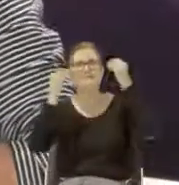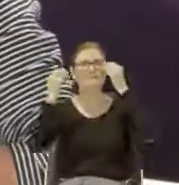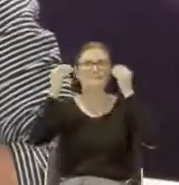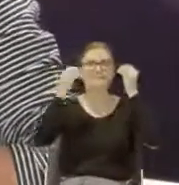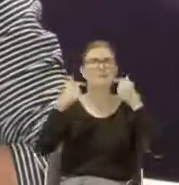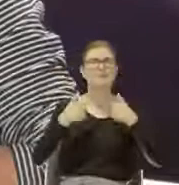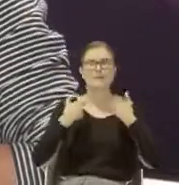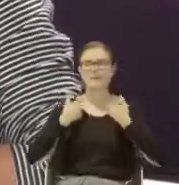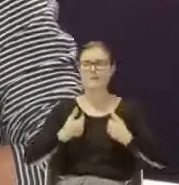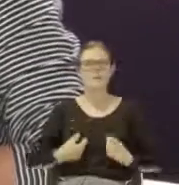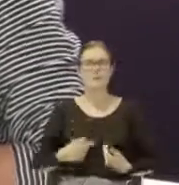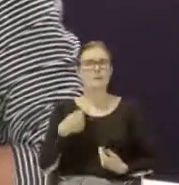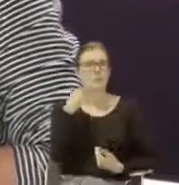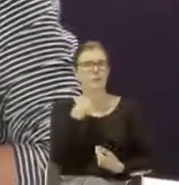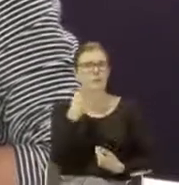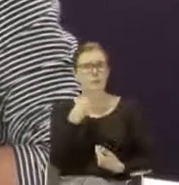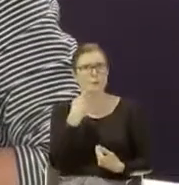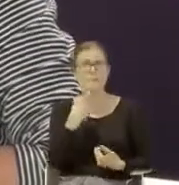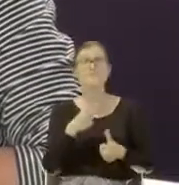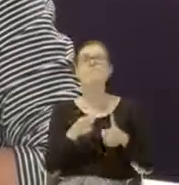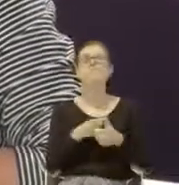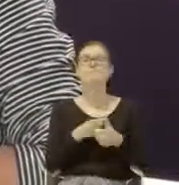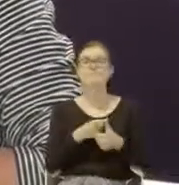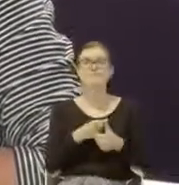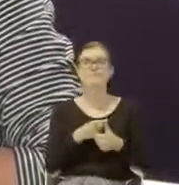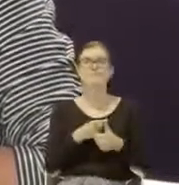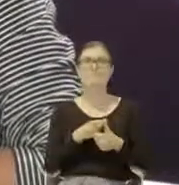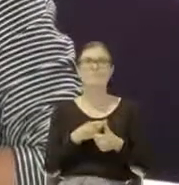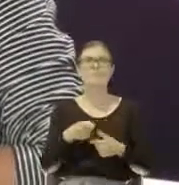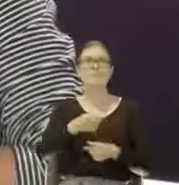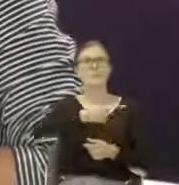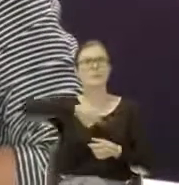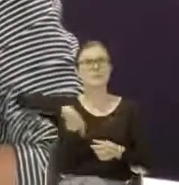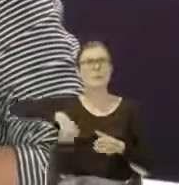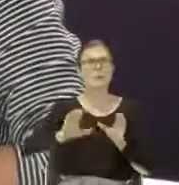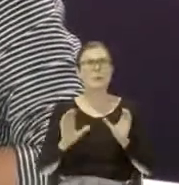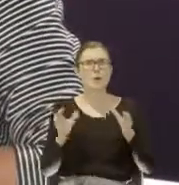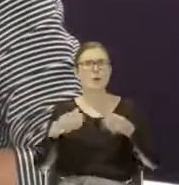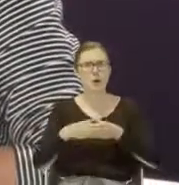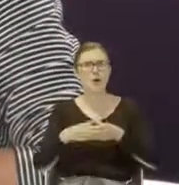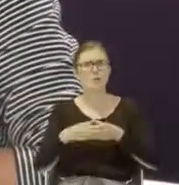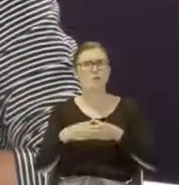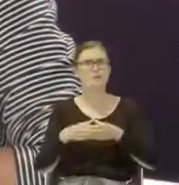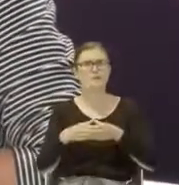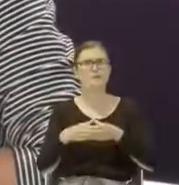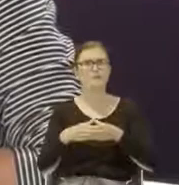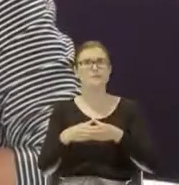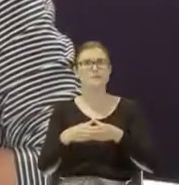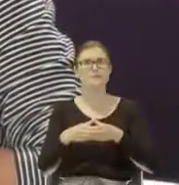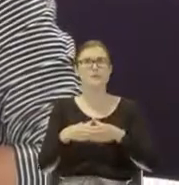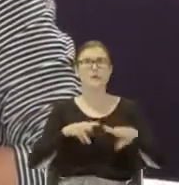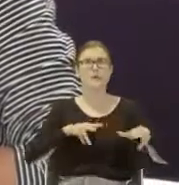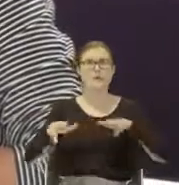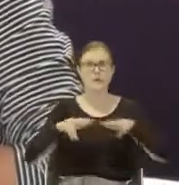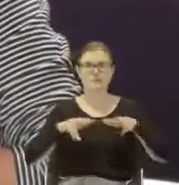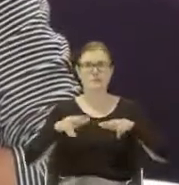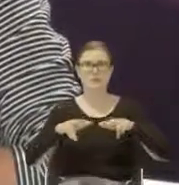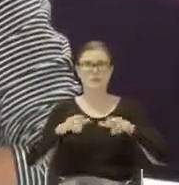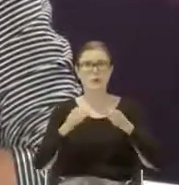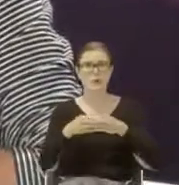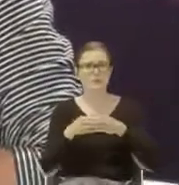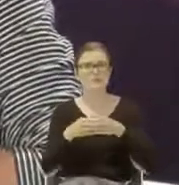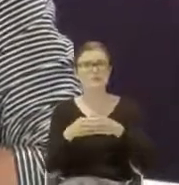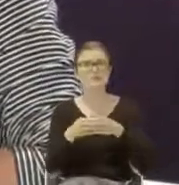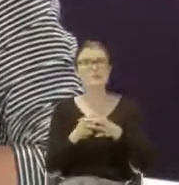a self-organized nonprofit group that was formed in 2014 to support UN Habitat. We have 1,100, we